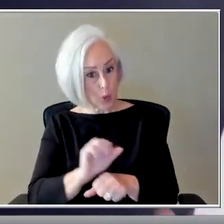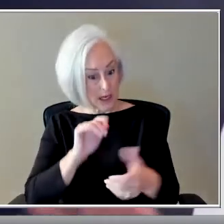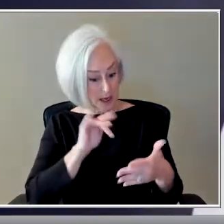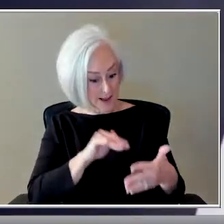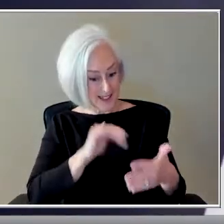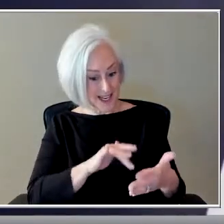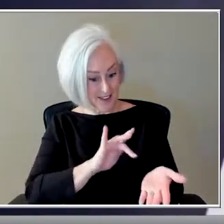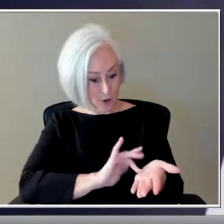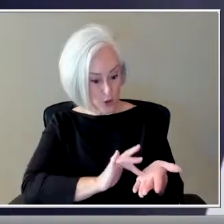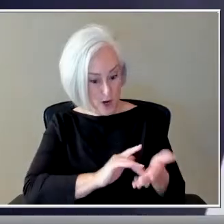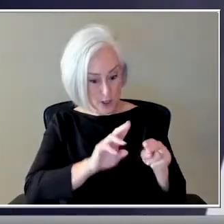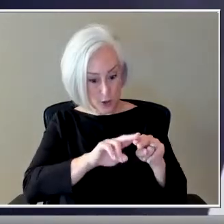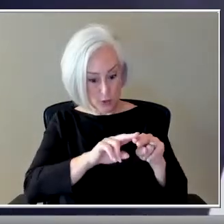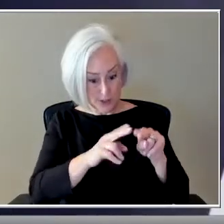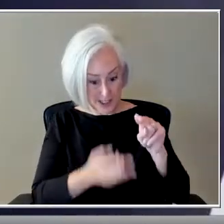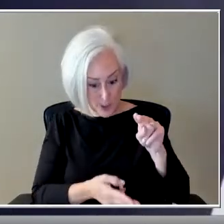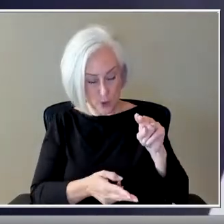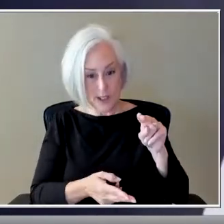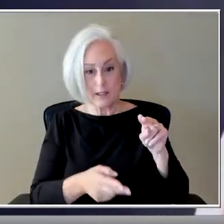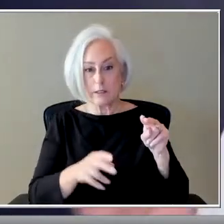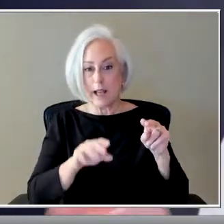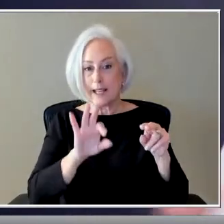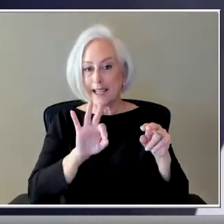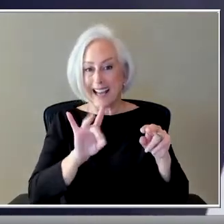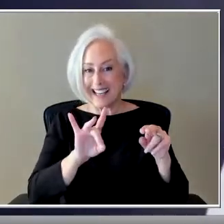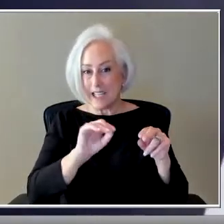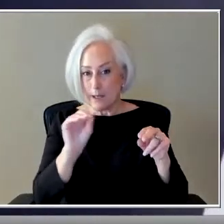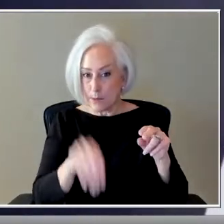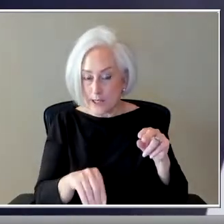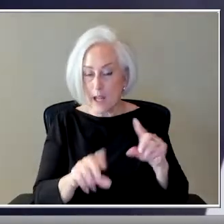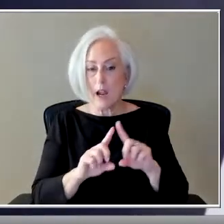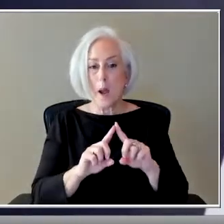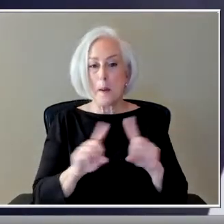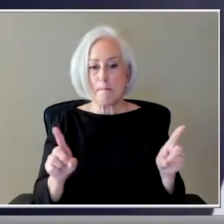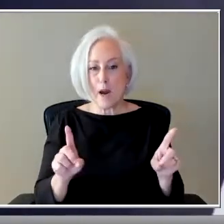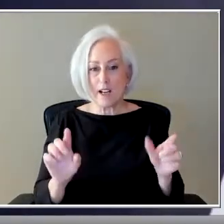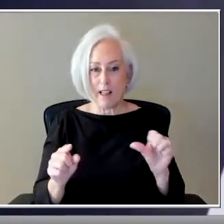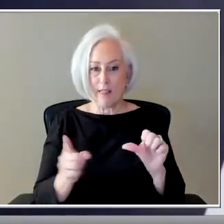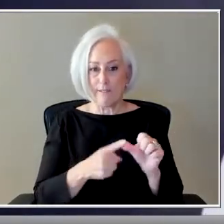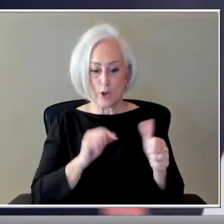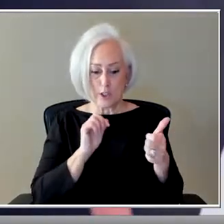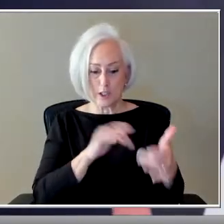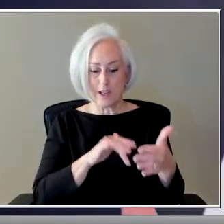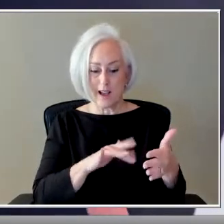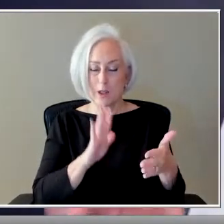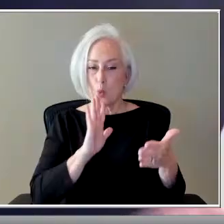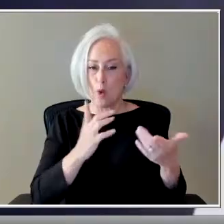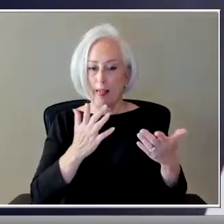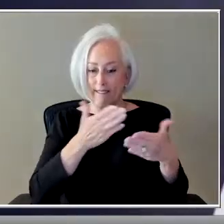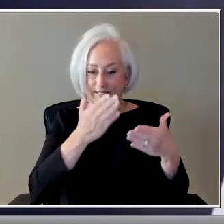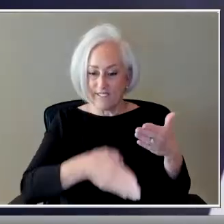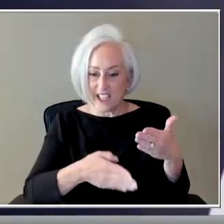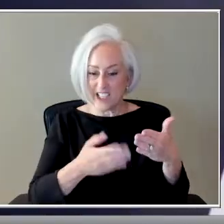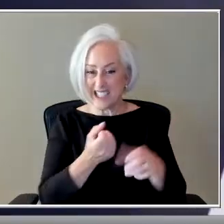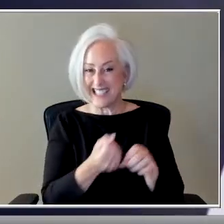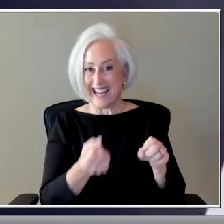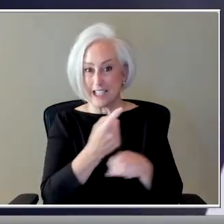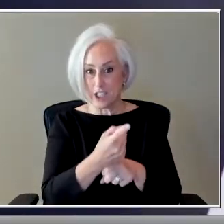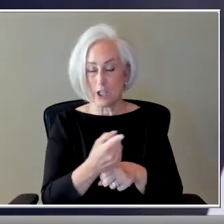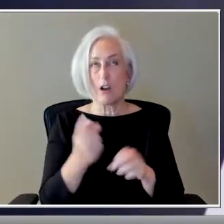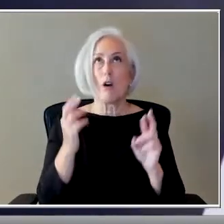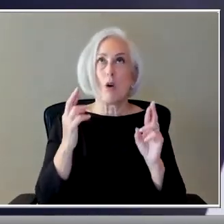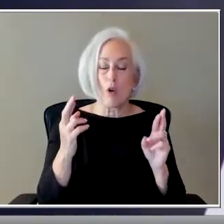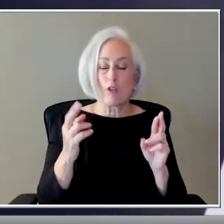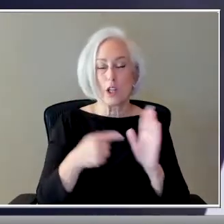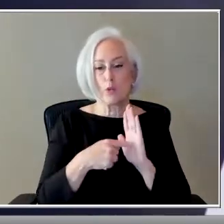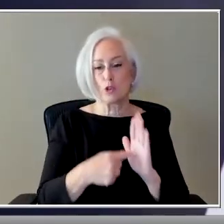still in phase 3 trials, and we'll find out the first study will come out sometime late next year, and hopefully they'll show benefit besides lowering Lp(a). So right